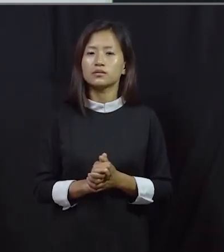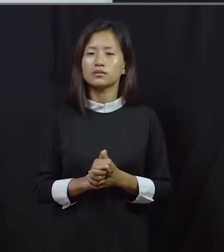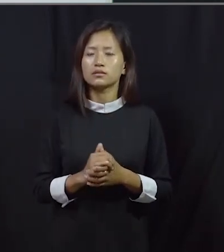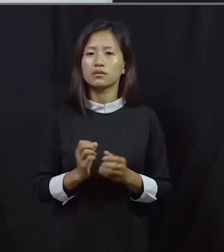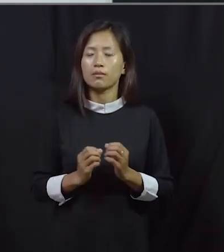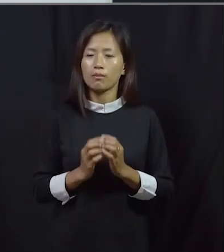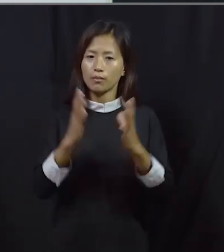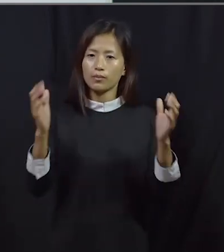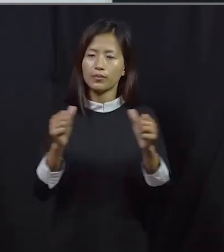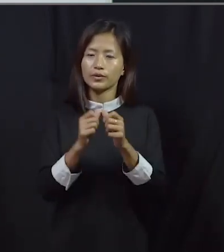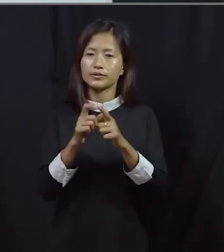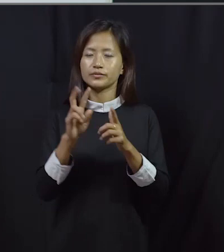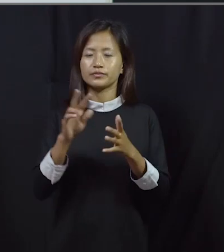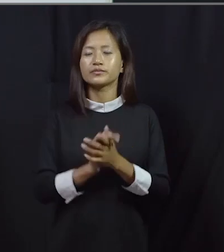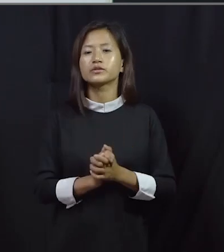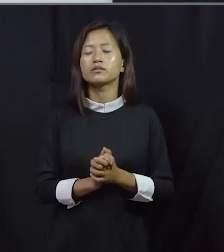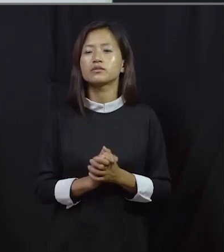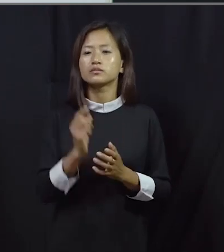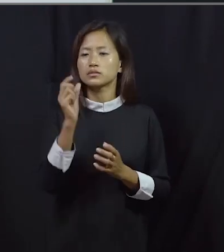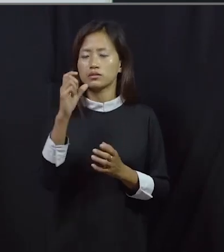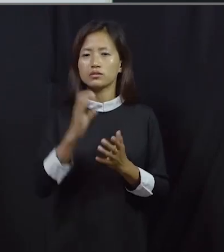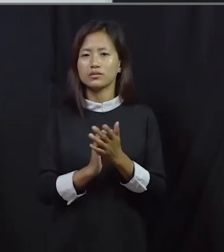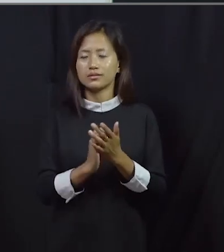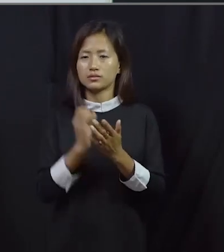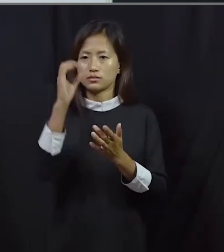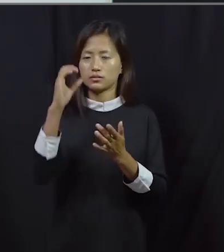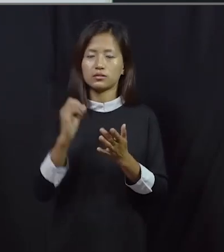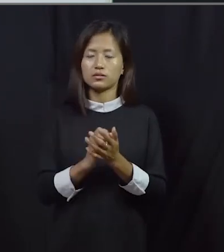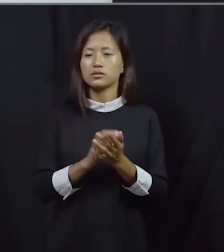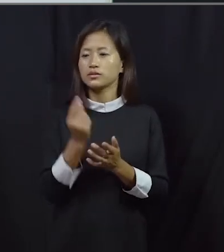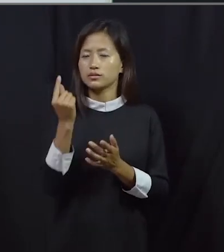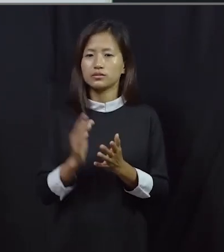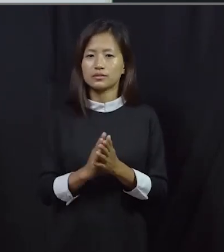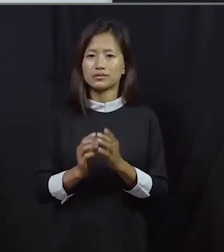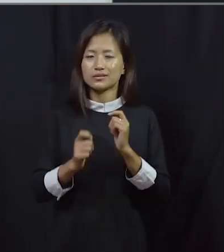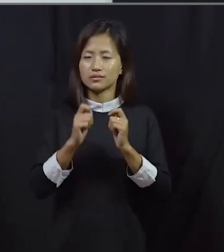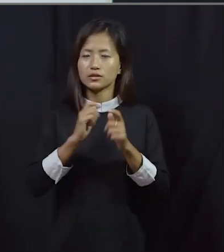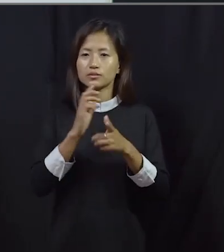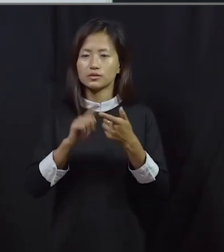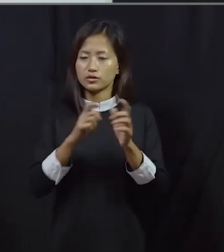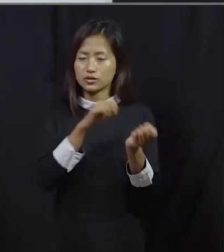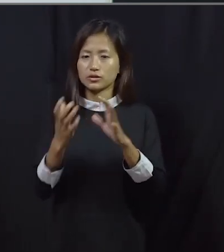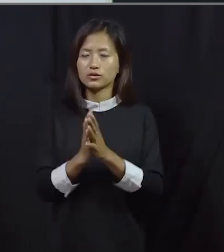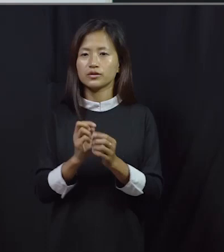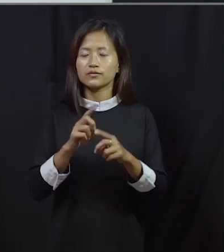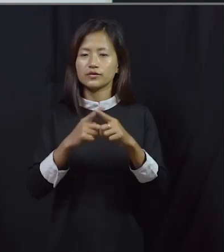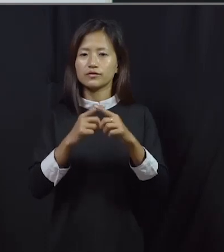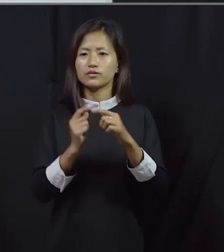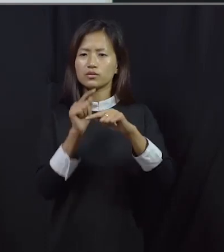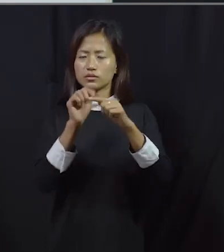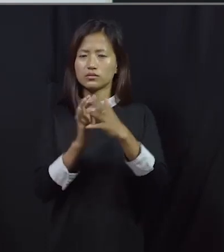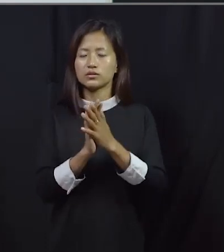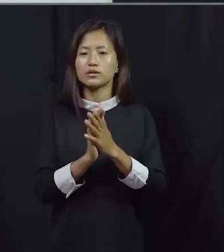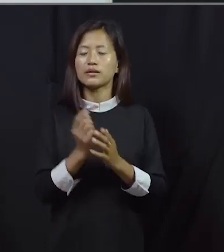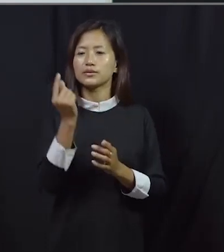more advantage, it is a coherent system of units, okay? We can express in multiplication, division of units, okay? It is a